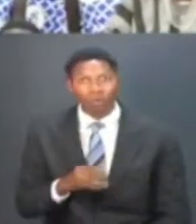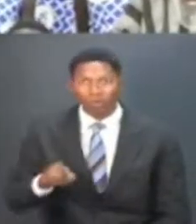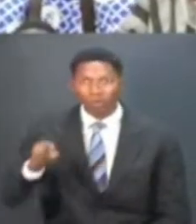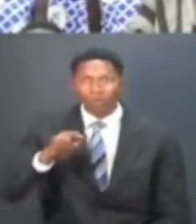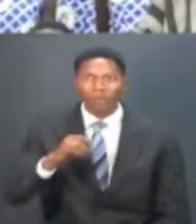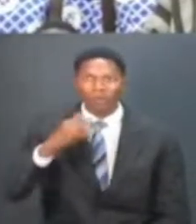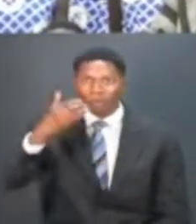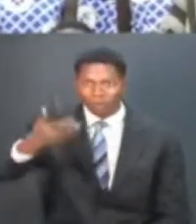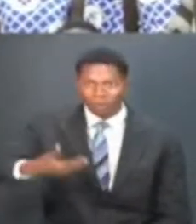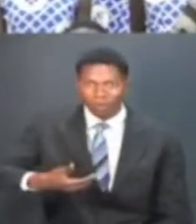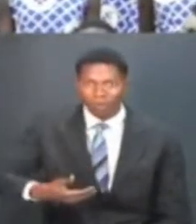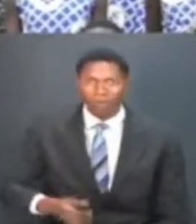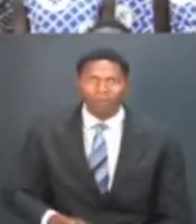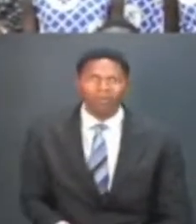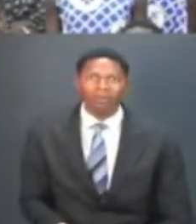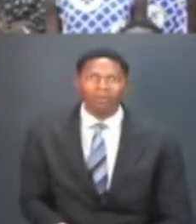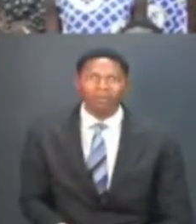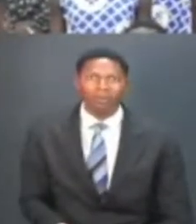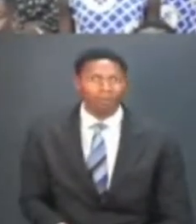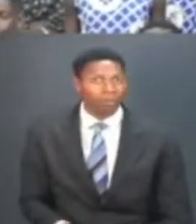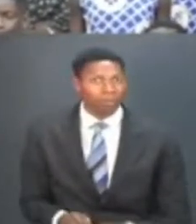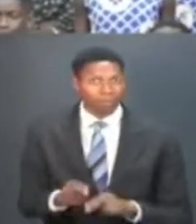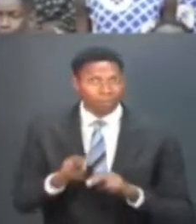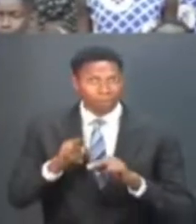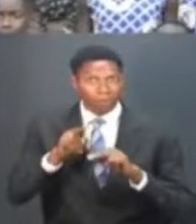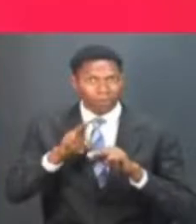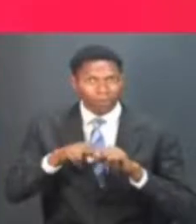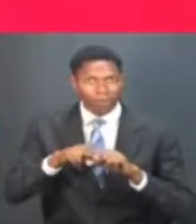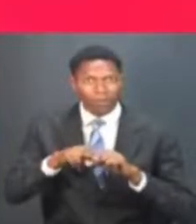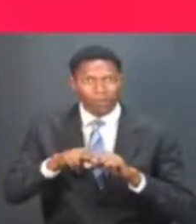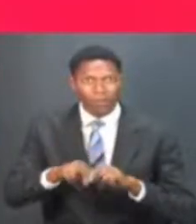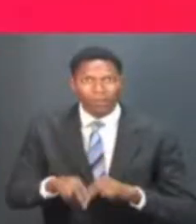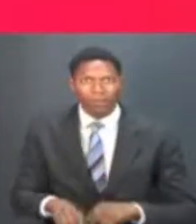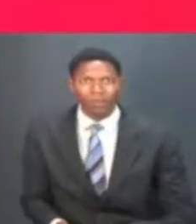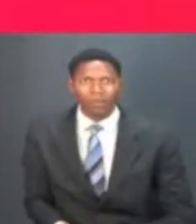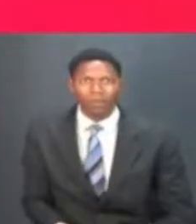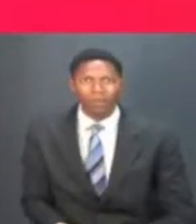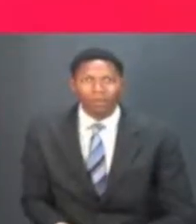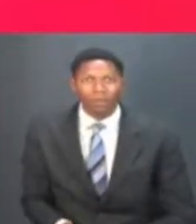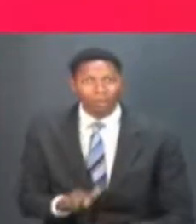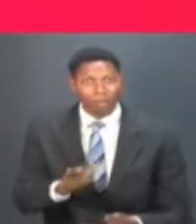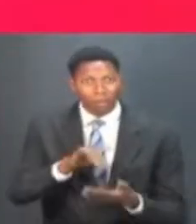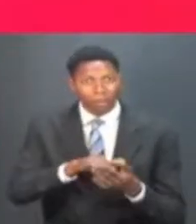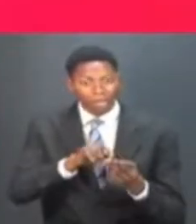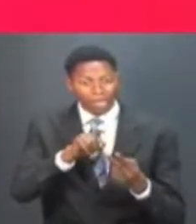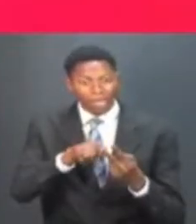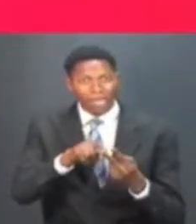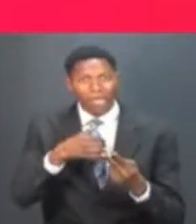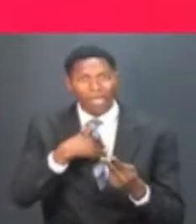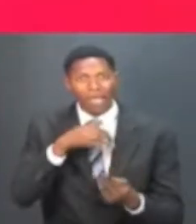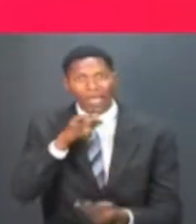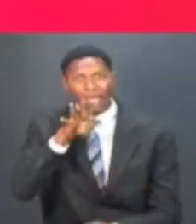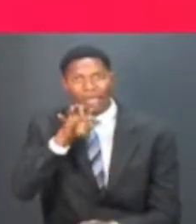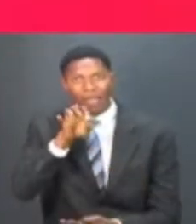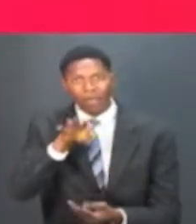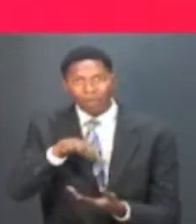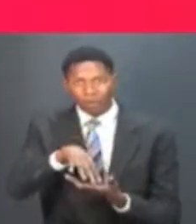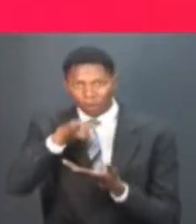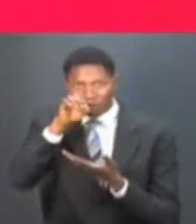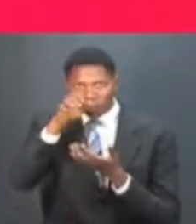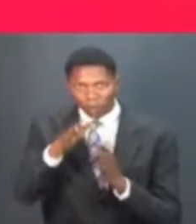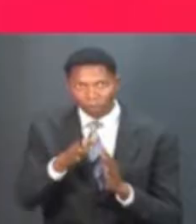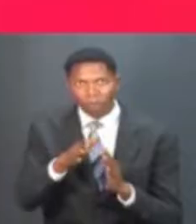welcome, and kindly resume your seats. We have also 40